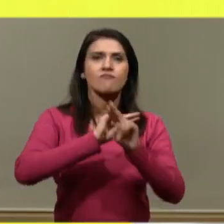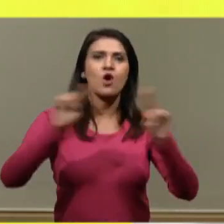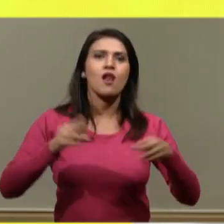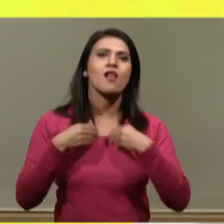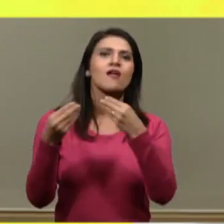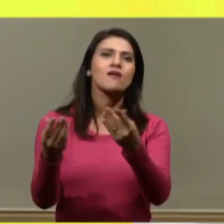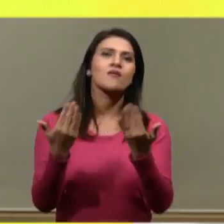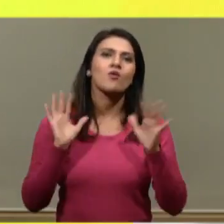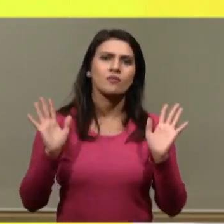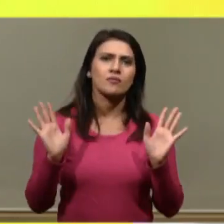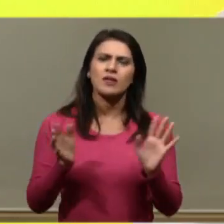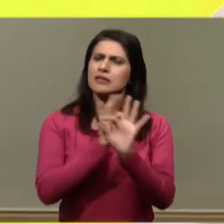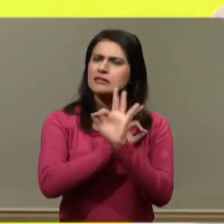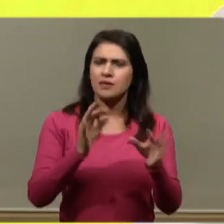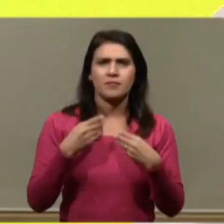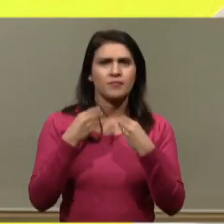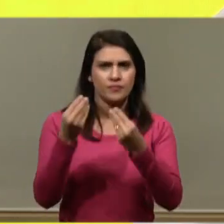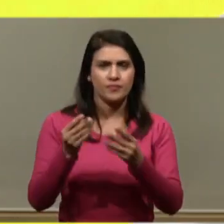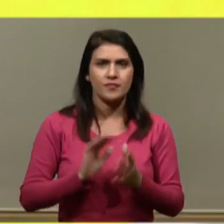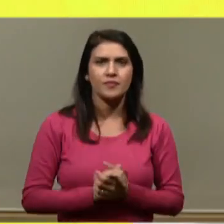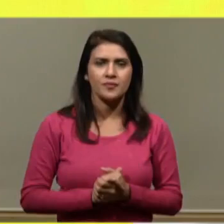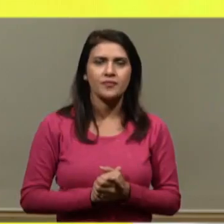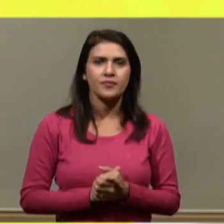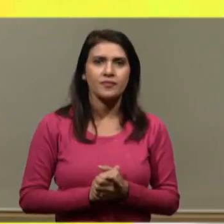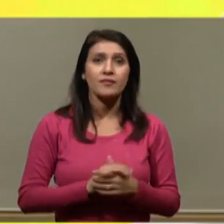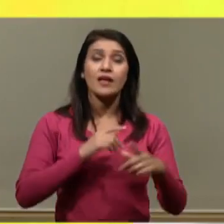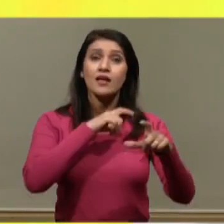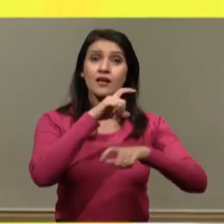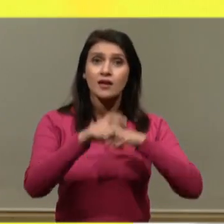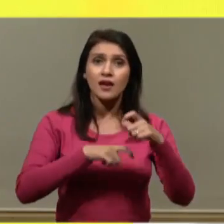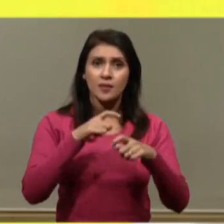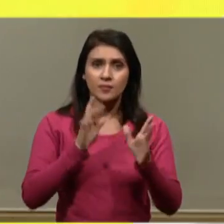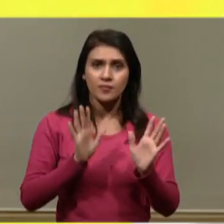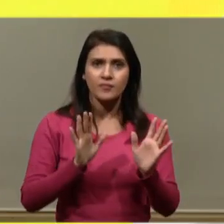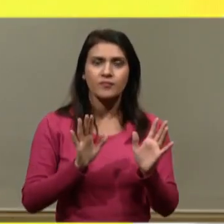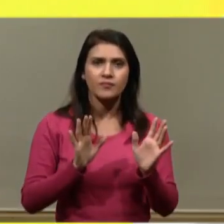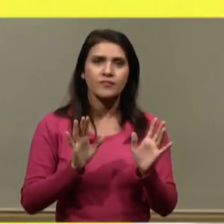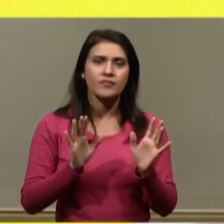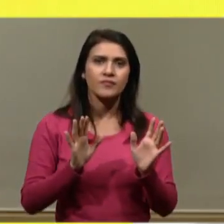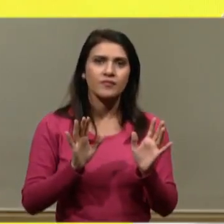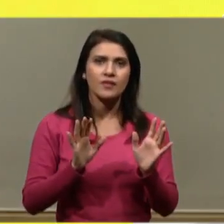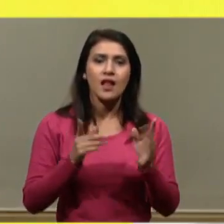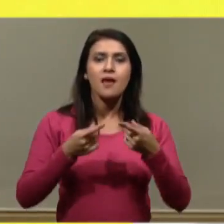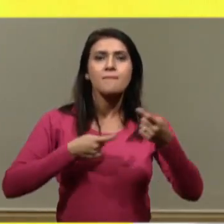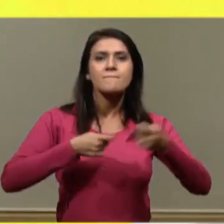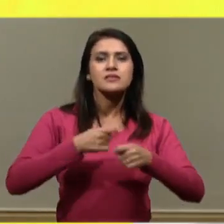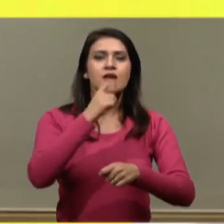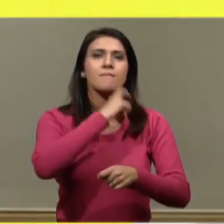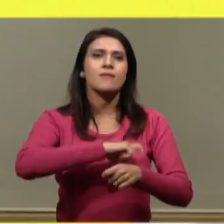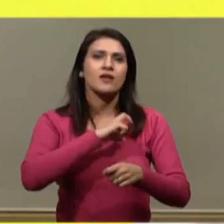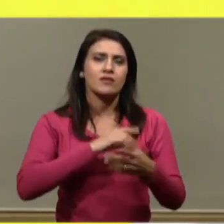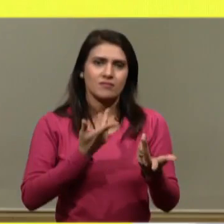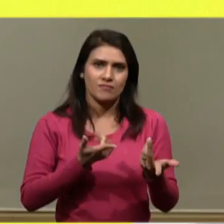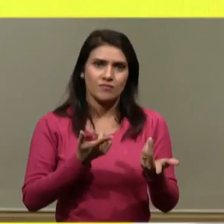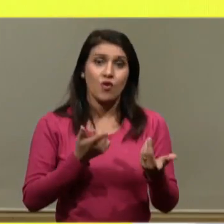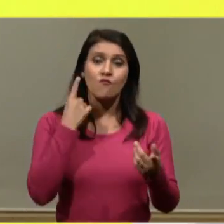I can say it very simply to you, at the very top of the company, this belief that it is a business benefit actually, to